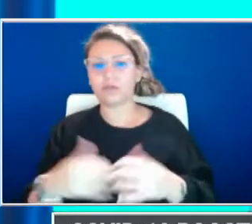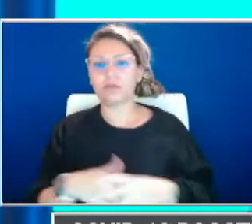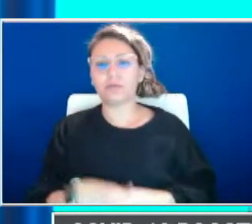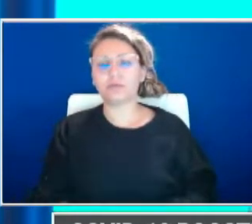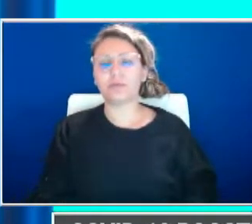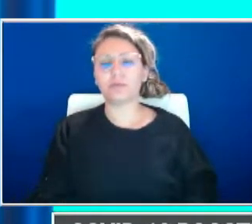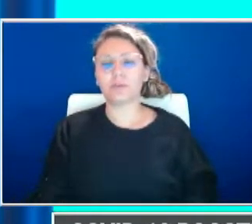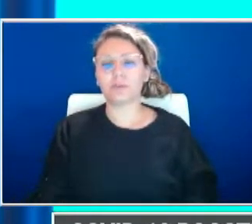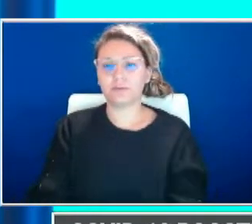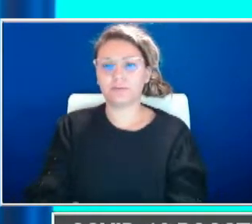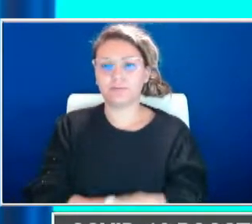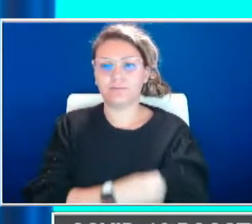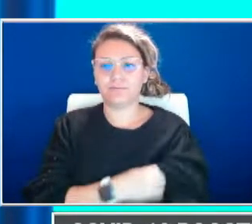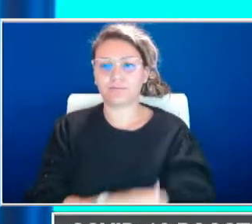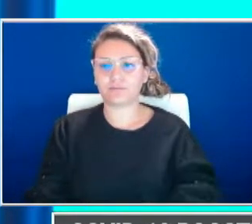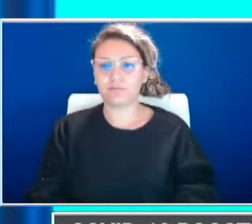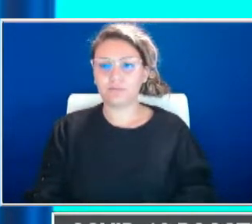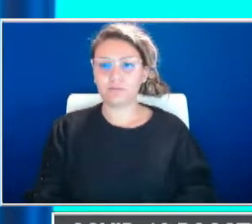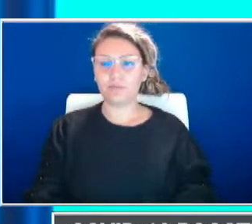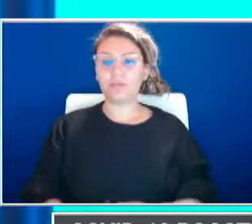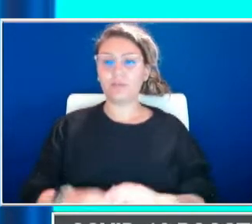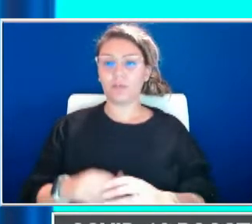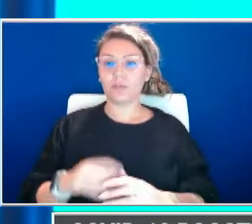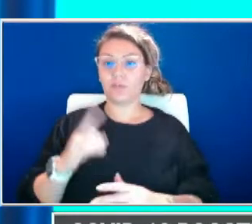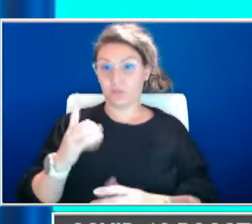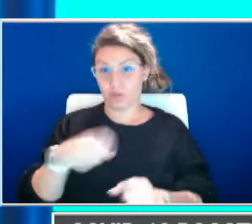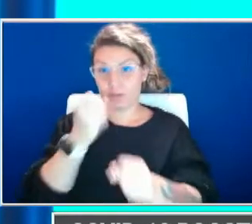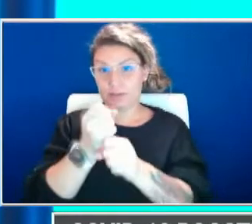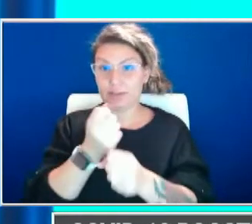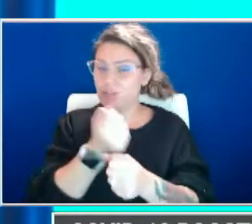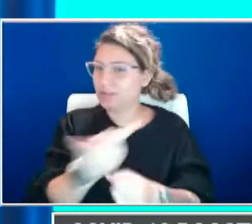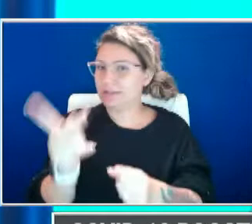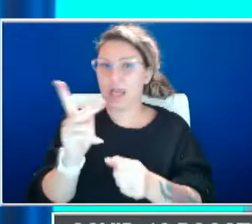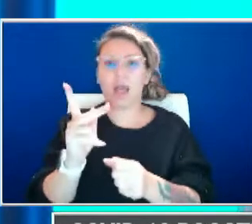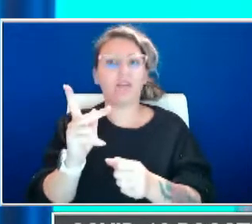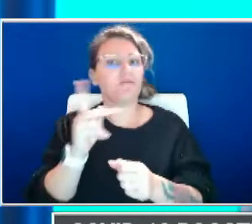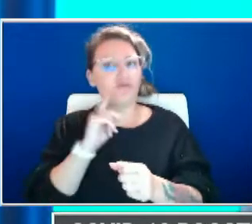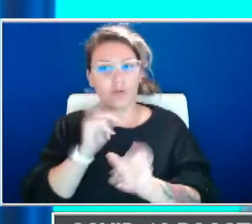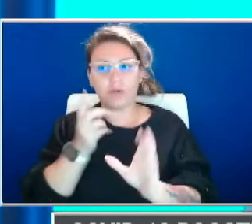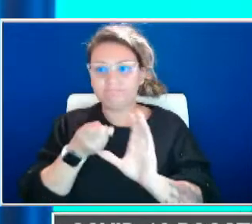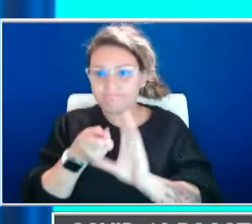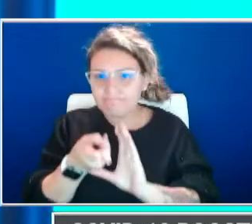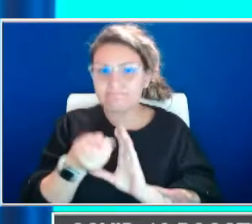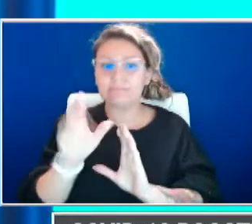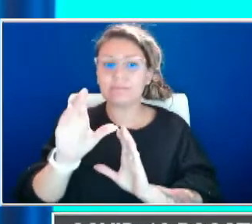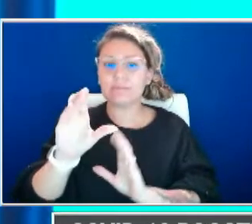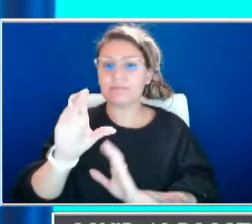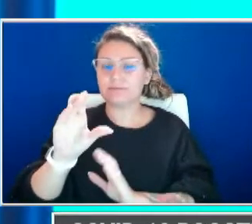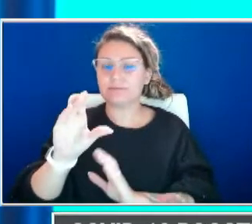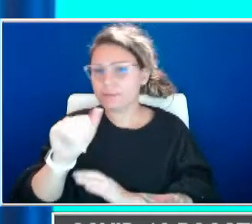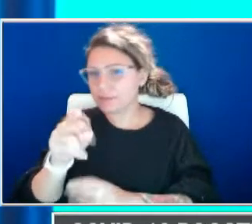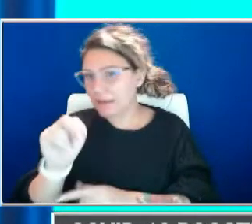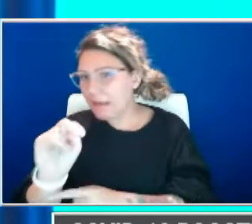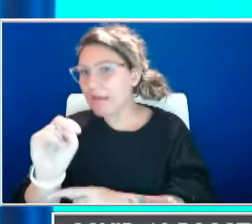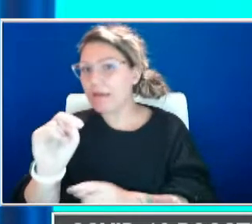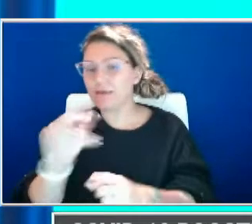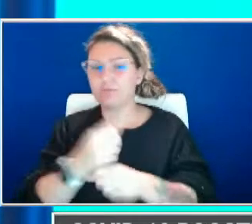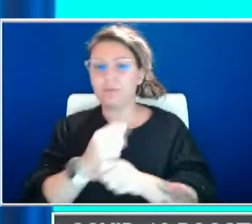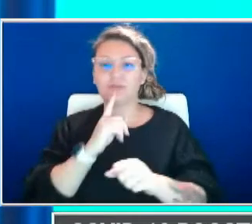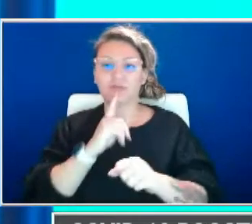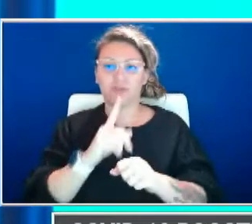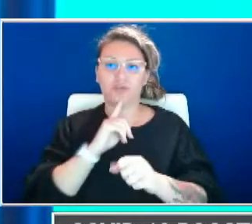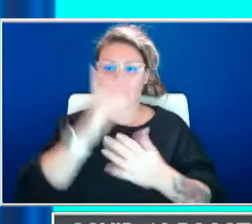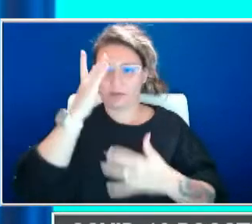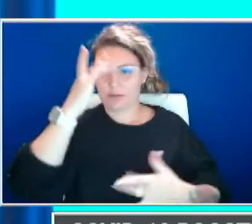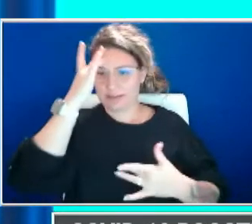we, in the first year we do several scans because initially we want to make sure, see that the disease is still at bay and there's no new